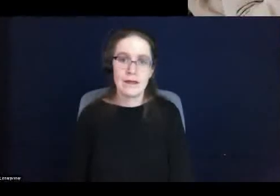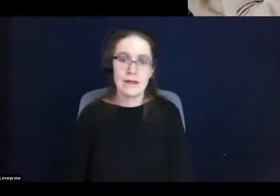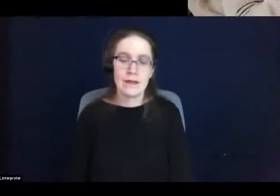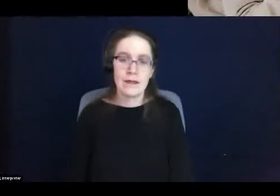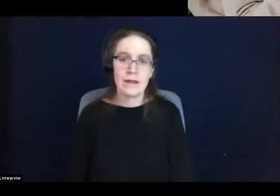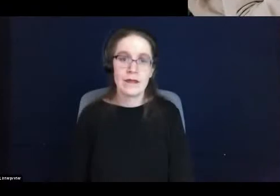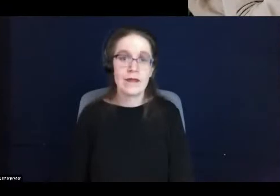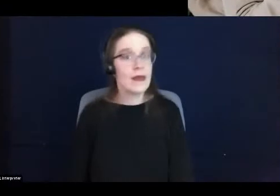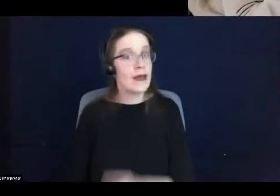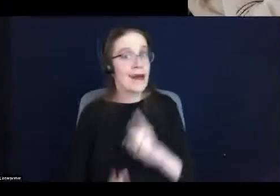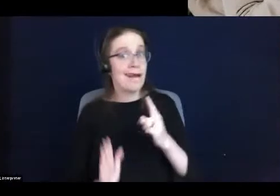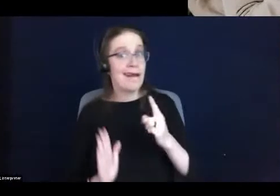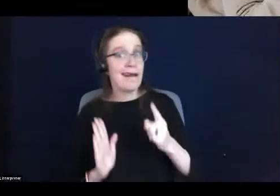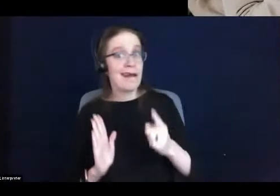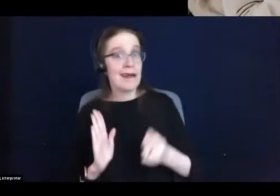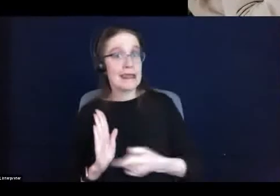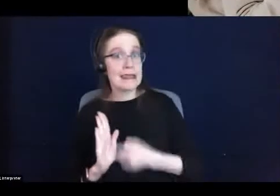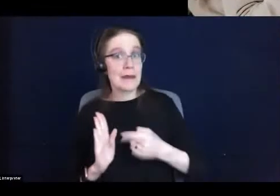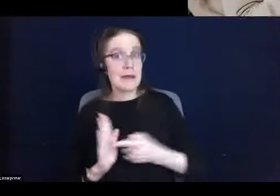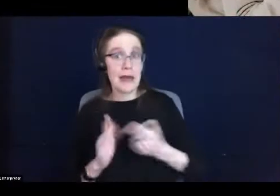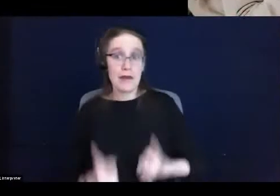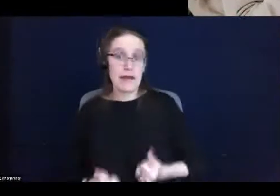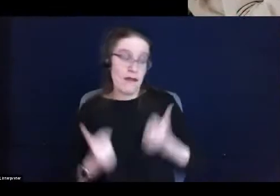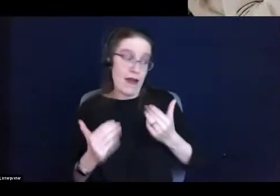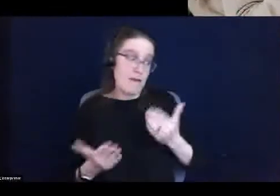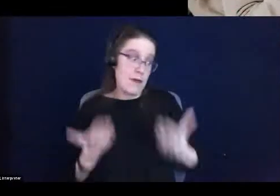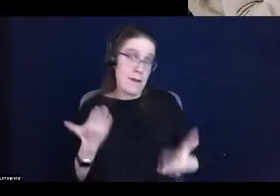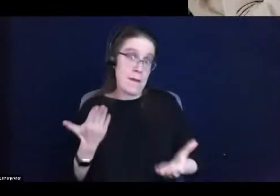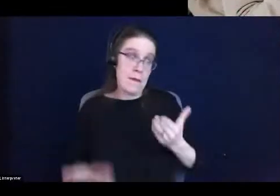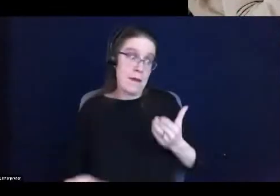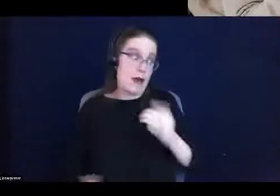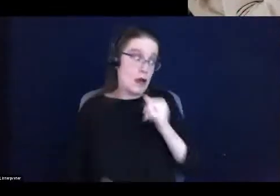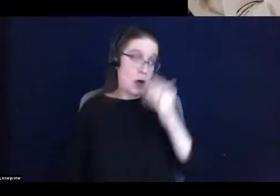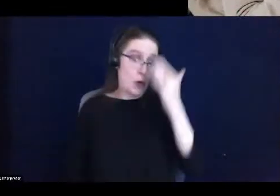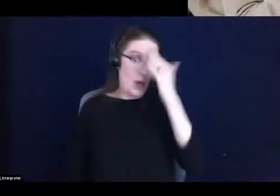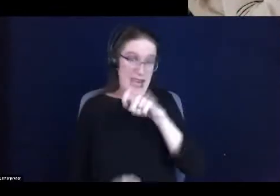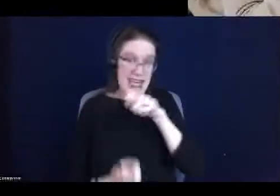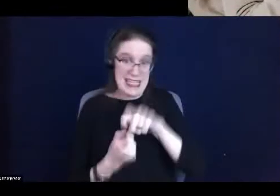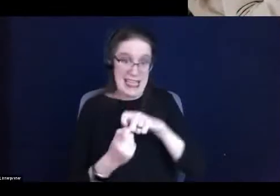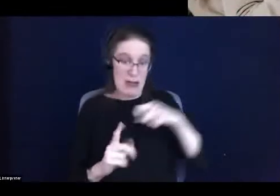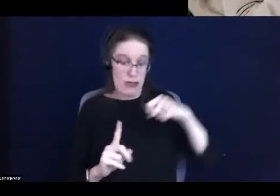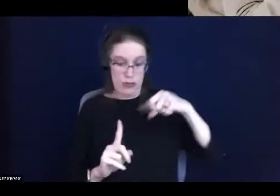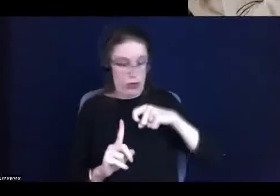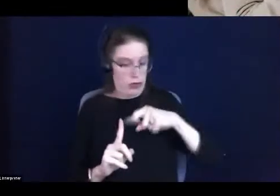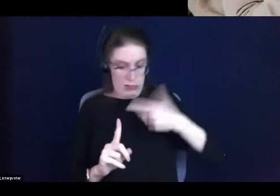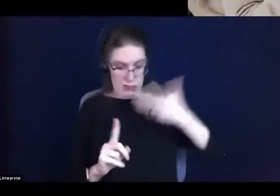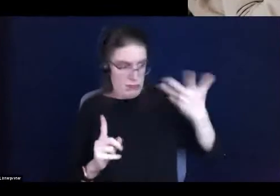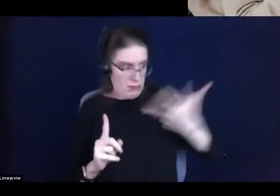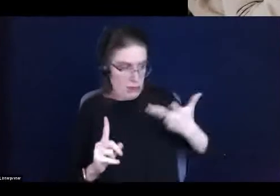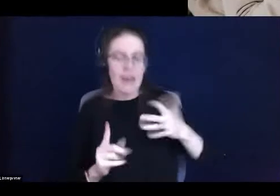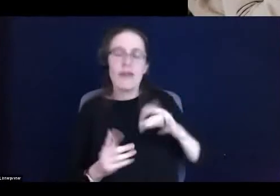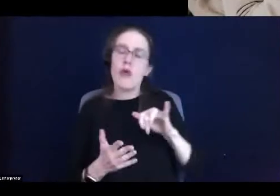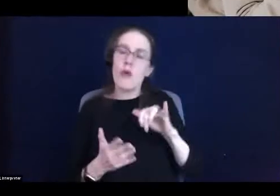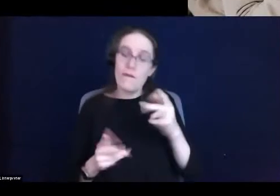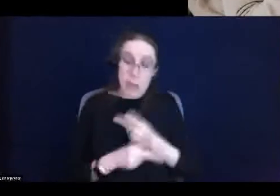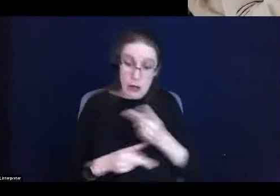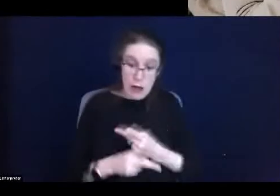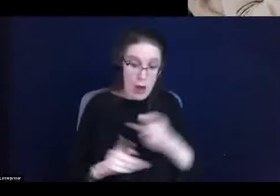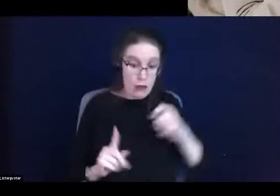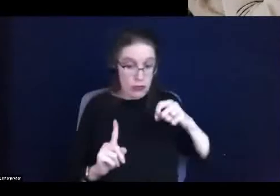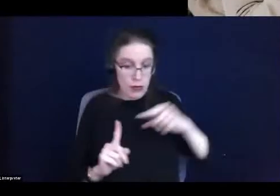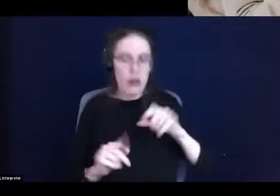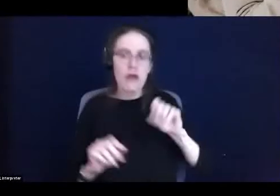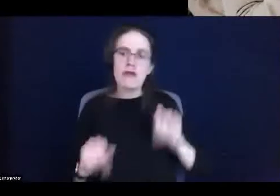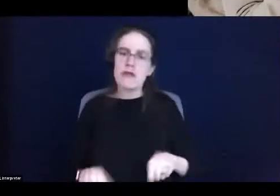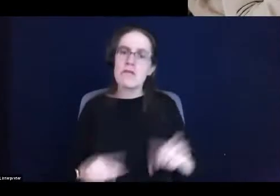Sometimes survivors may not know exactly what triggers them, so figuring that out could be a part of their individual safety plan, along with how to respond to